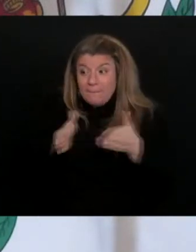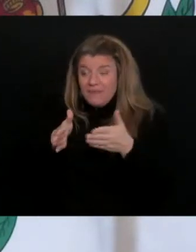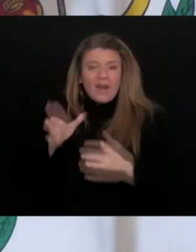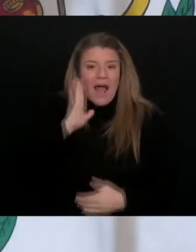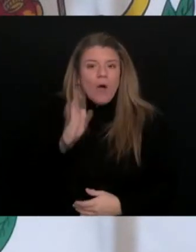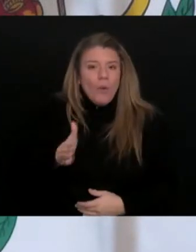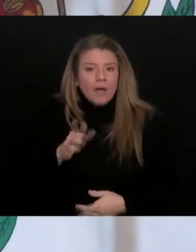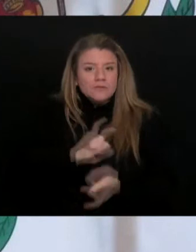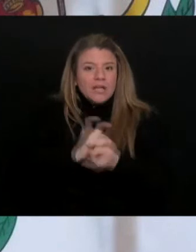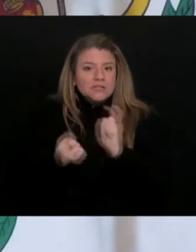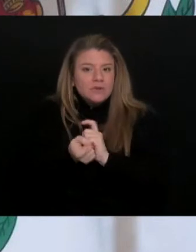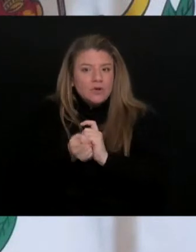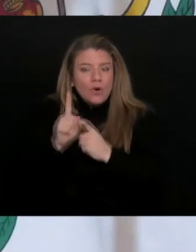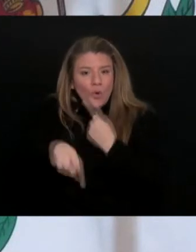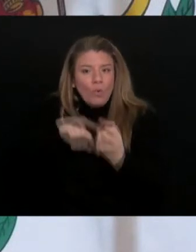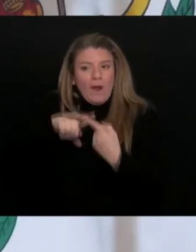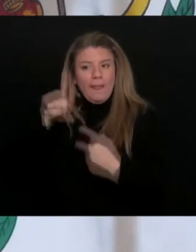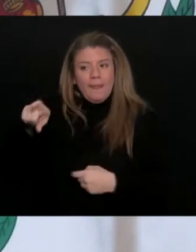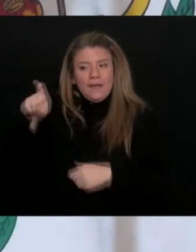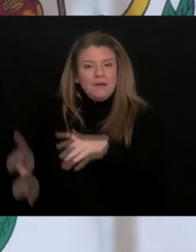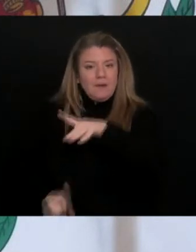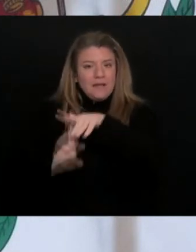and change with the need.